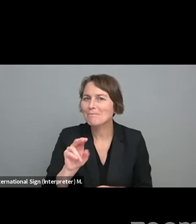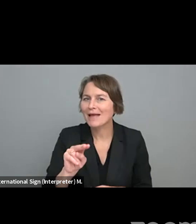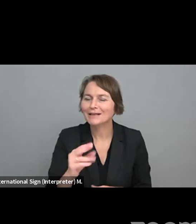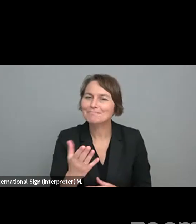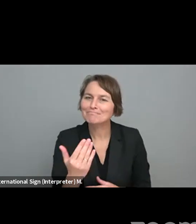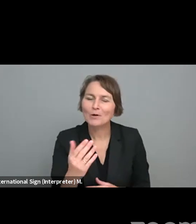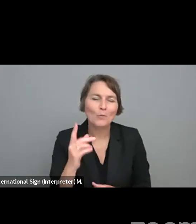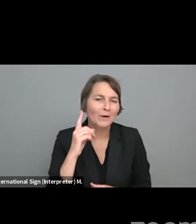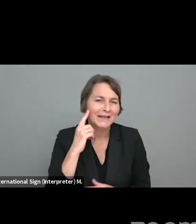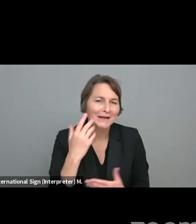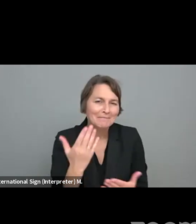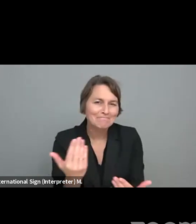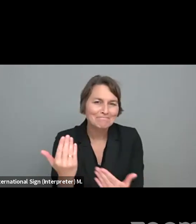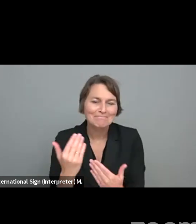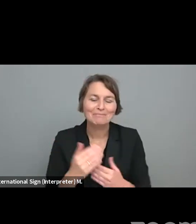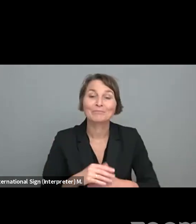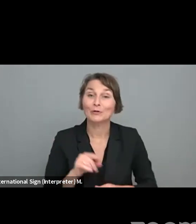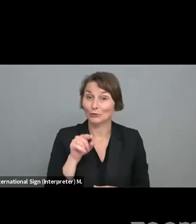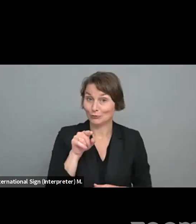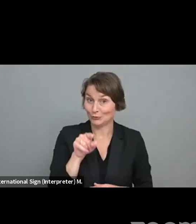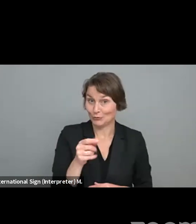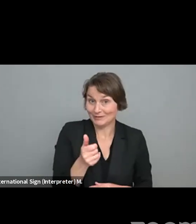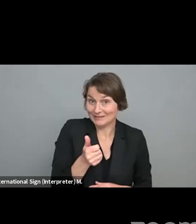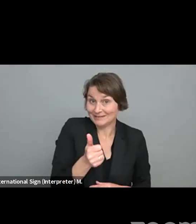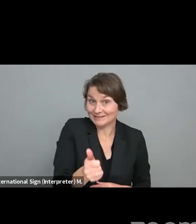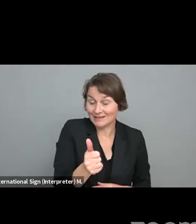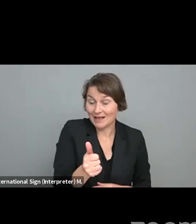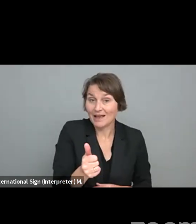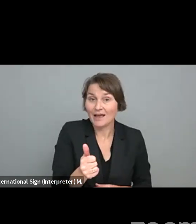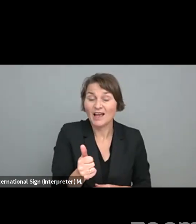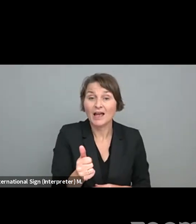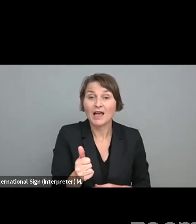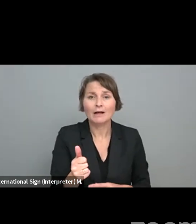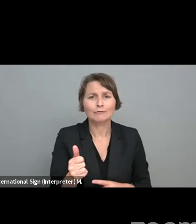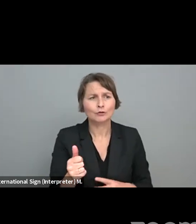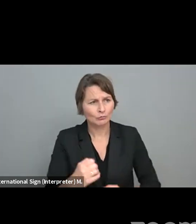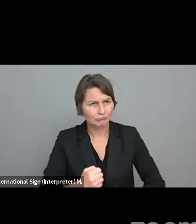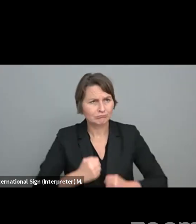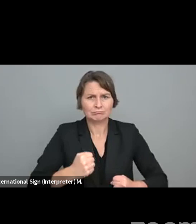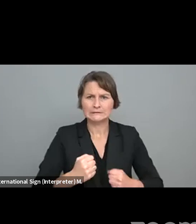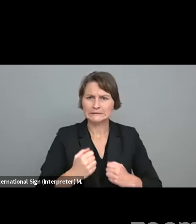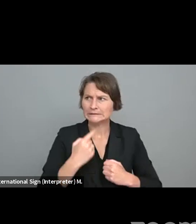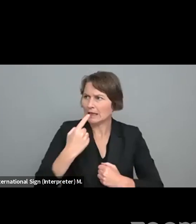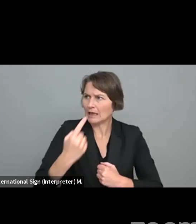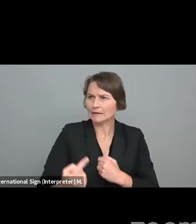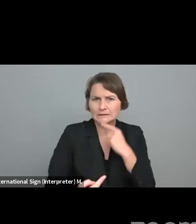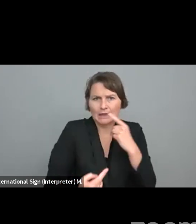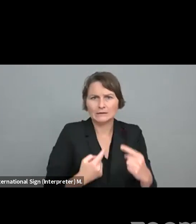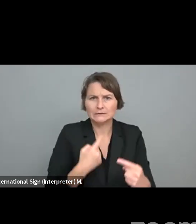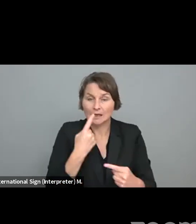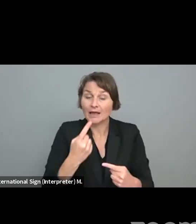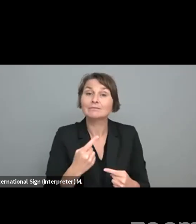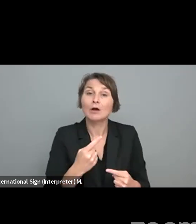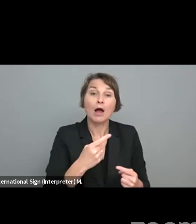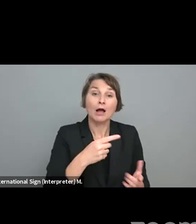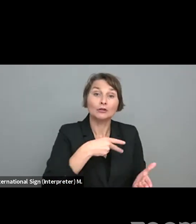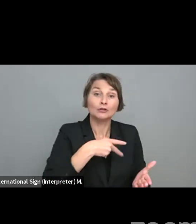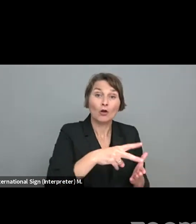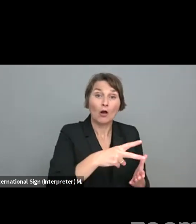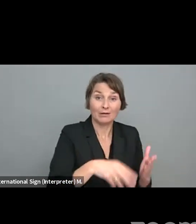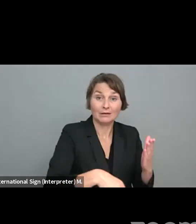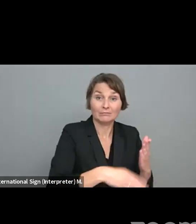you. As you have been vocal on and off the field on this issue, what are the big lessons you might have been